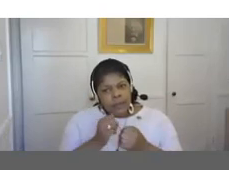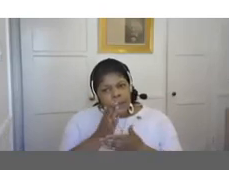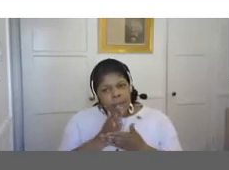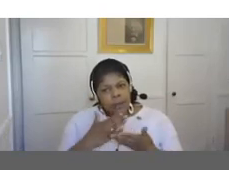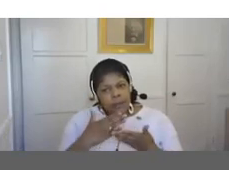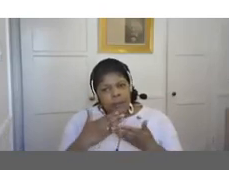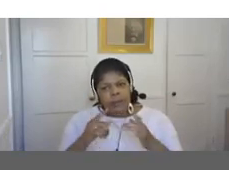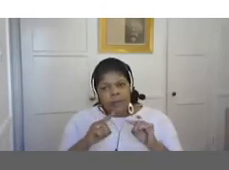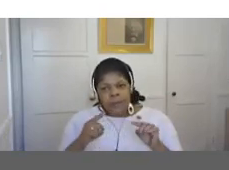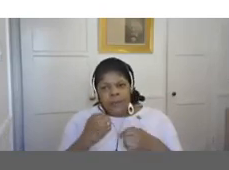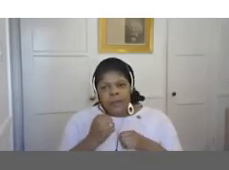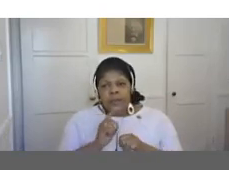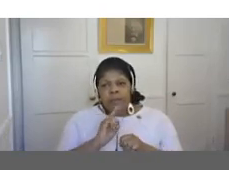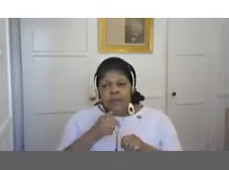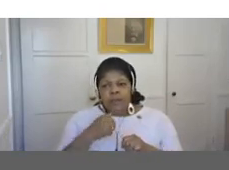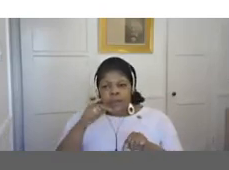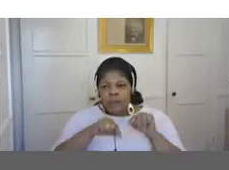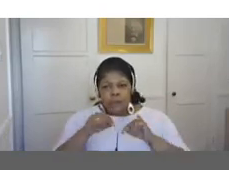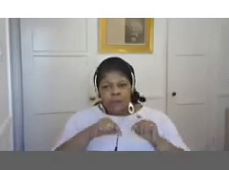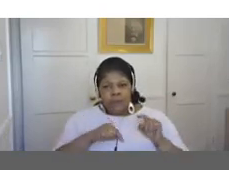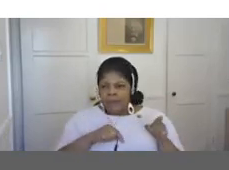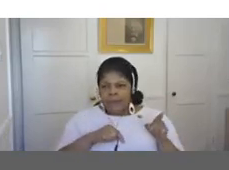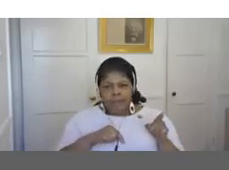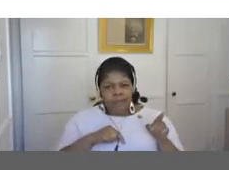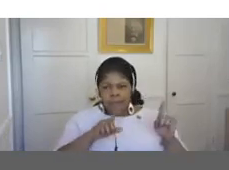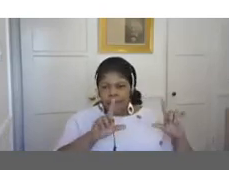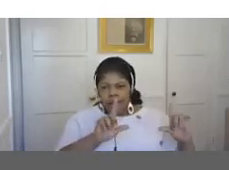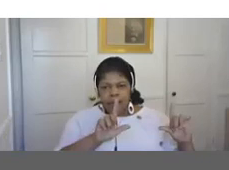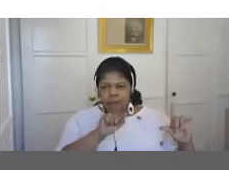back. I don't want that. I want,